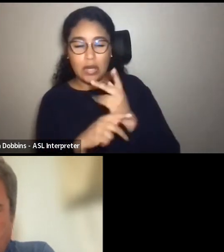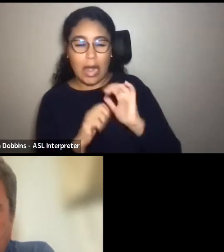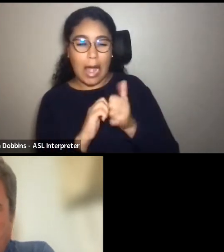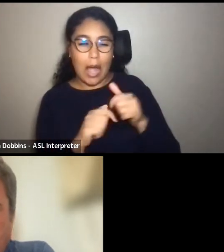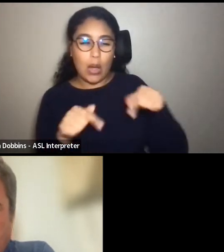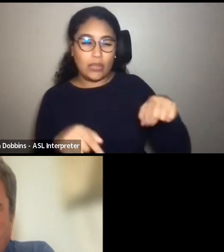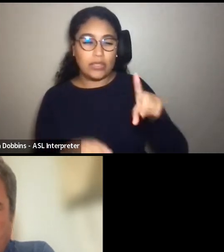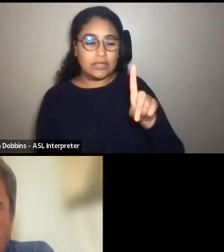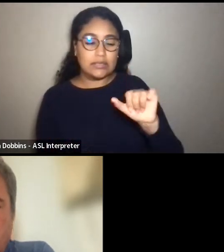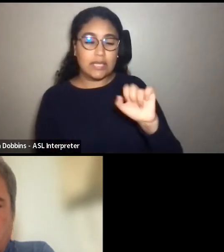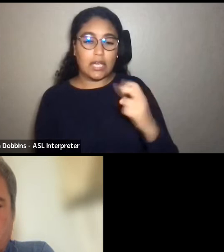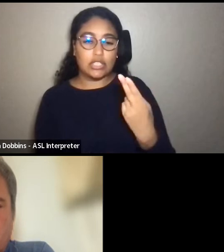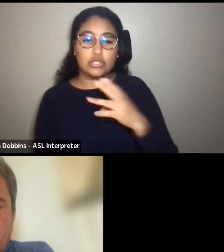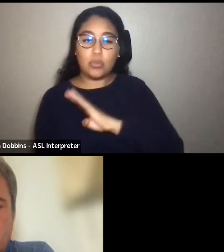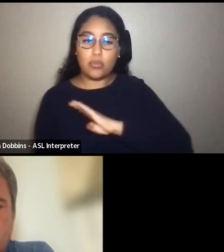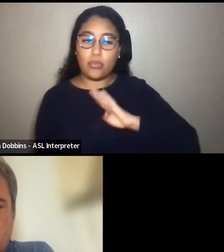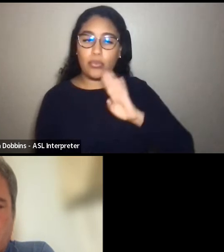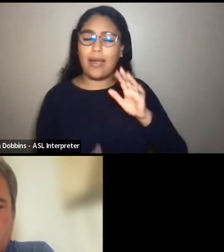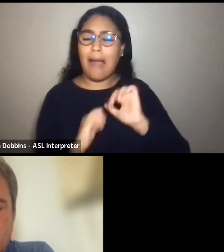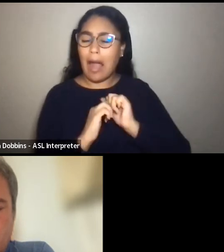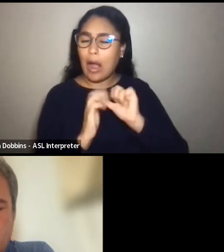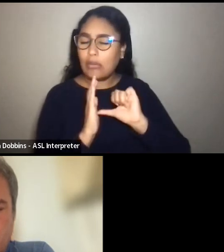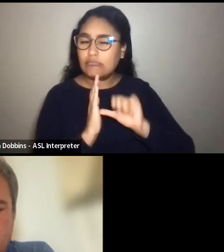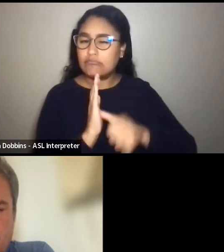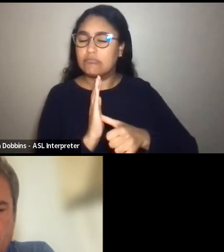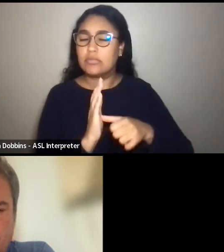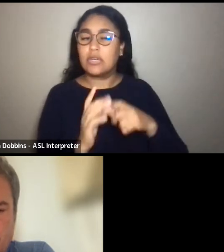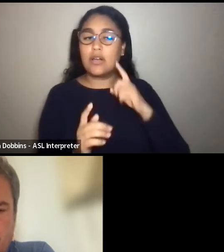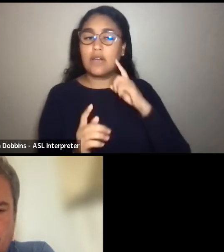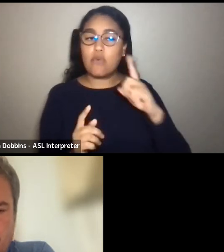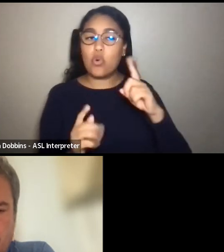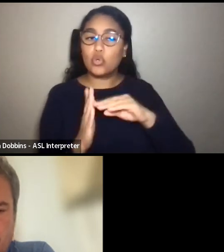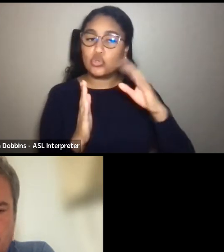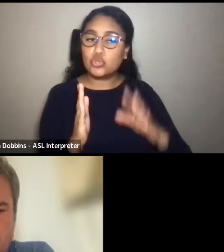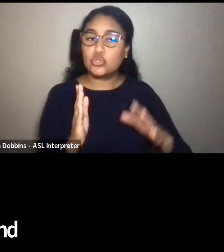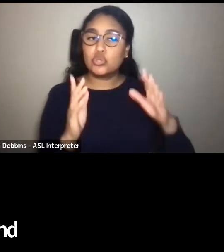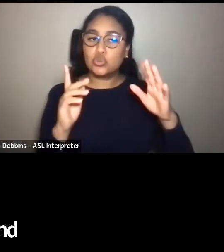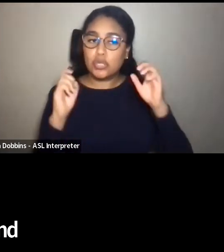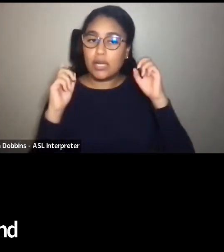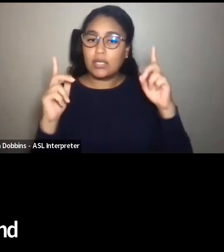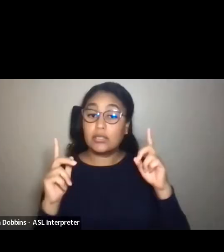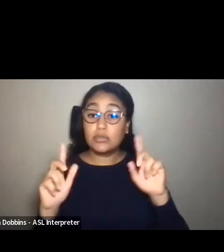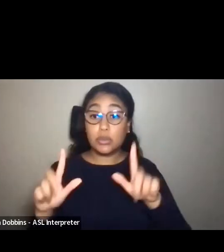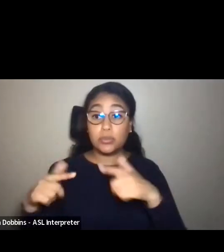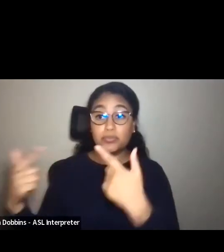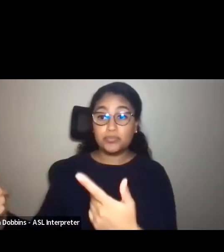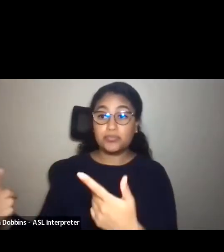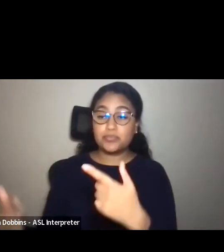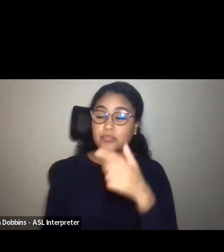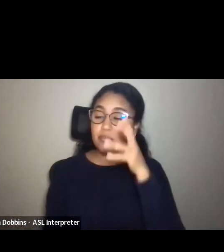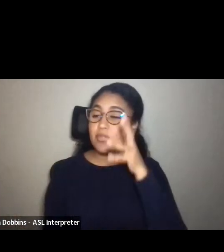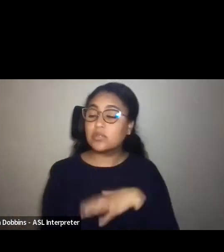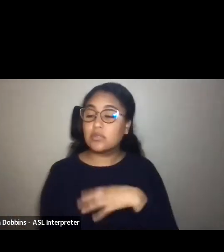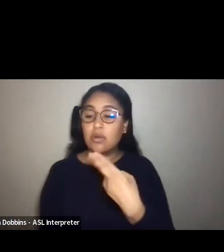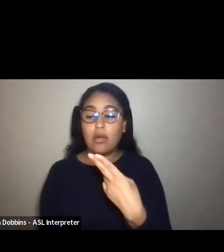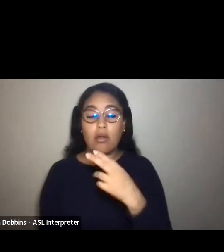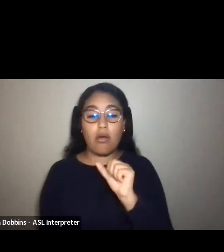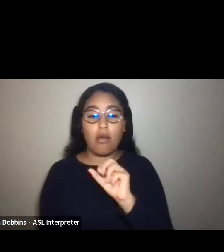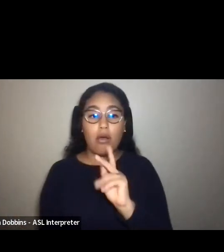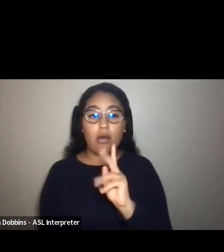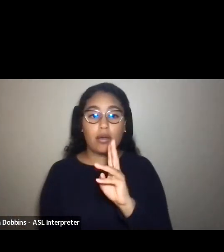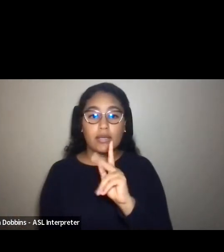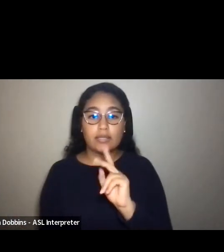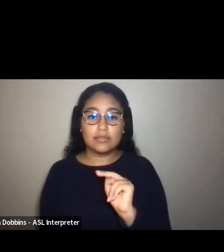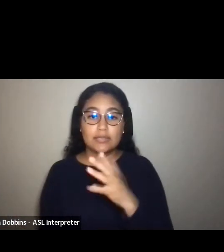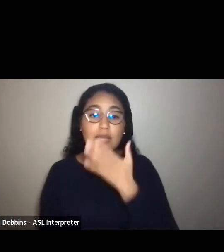dashboard and push it out to our community of students, educators, and families. So with that, I'm going to hand it off to Mr. Hawkins. Thank